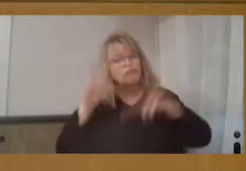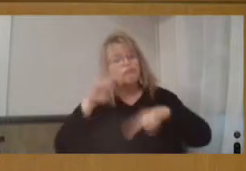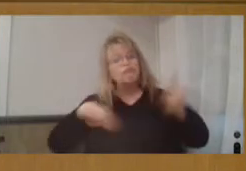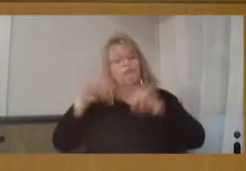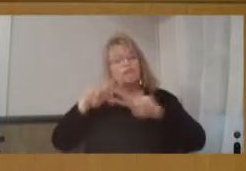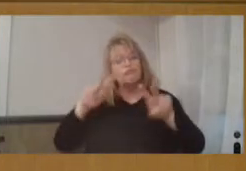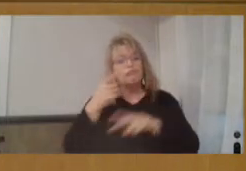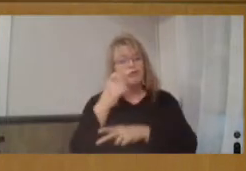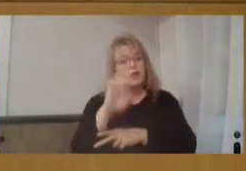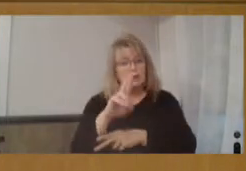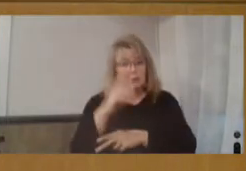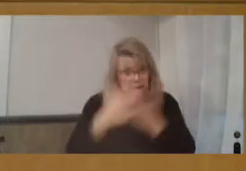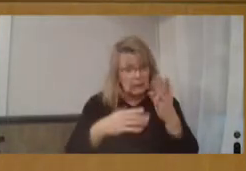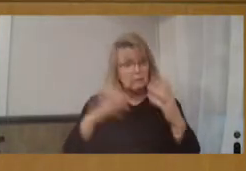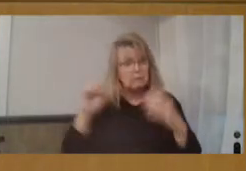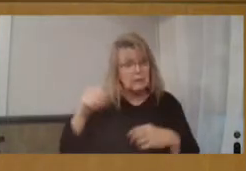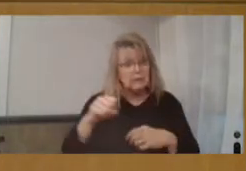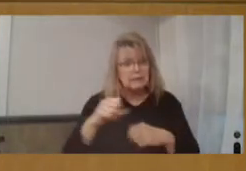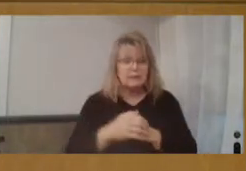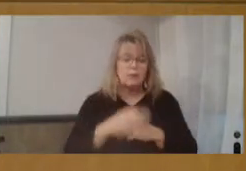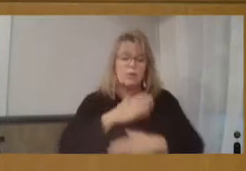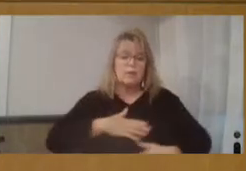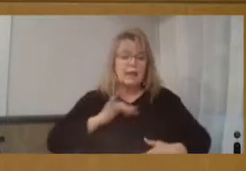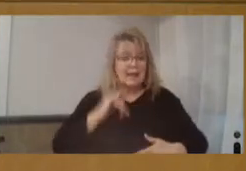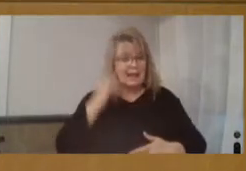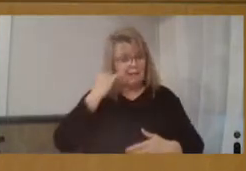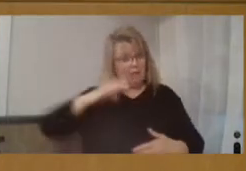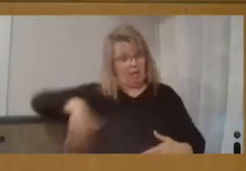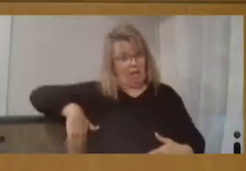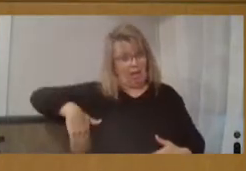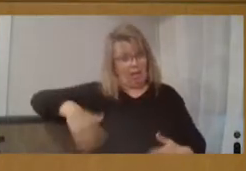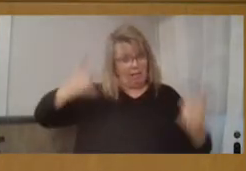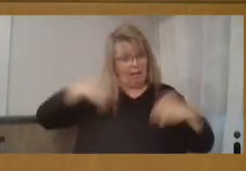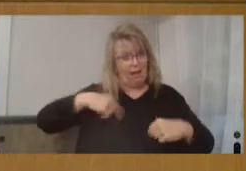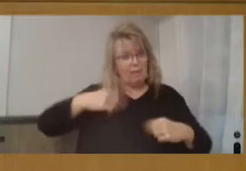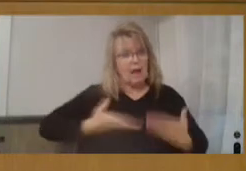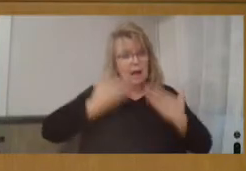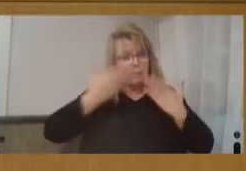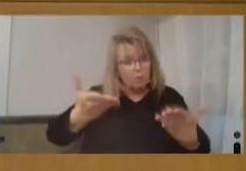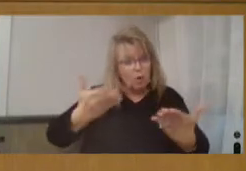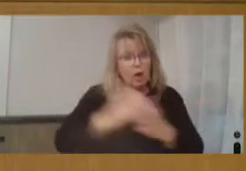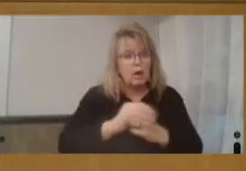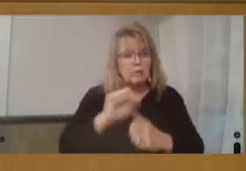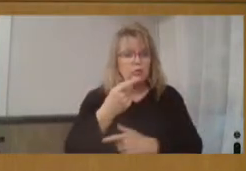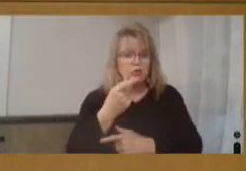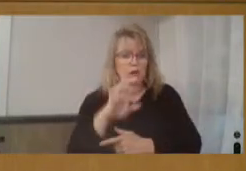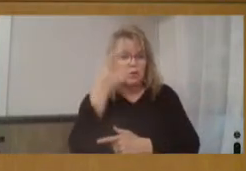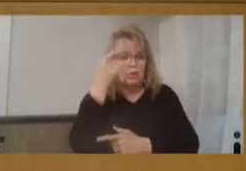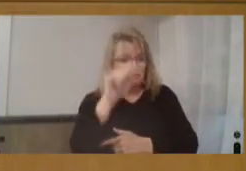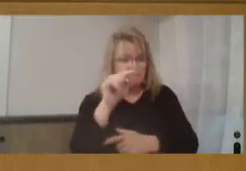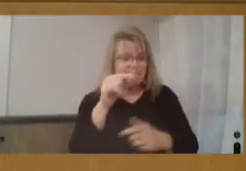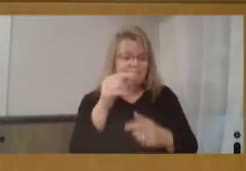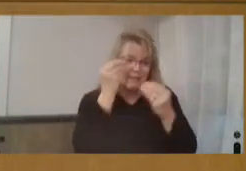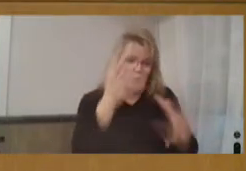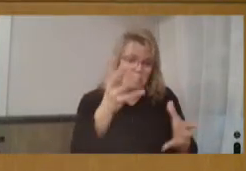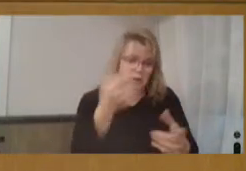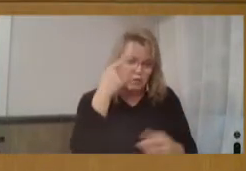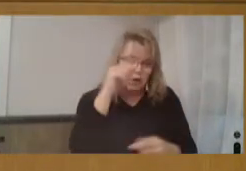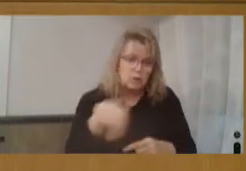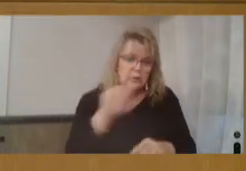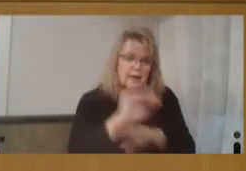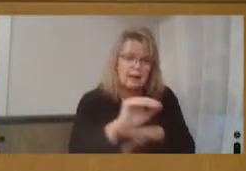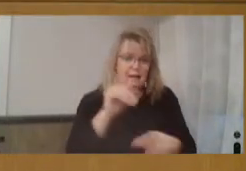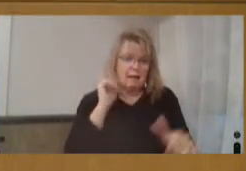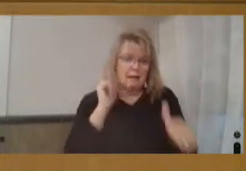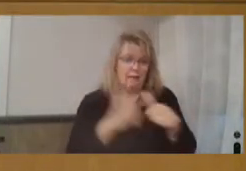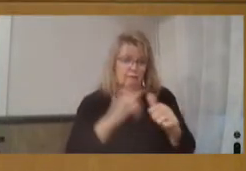that. For those who haven't, I brought some shelter information and images to you tonight. The first photo in your